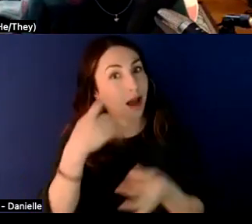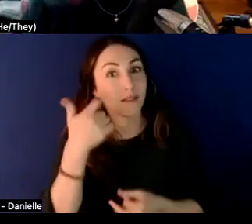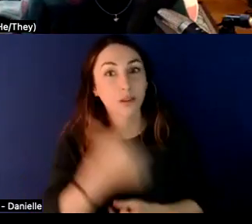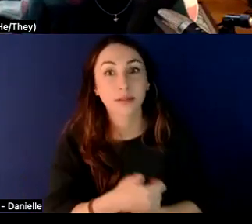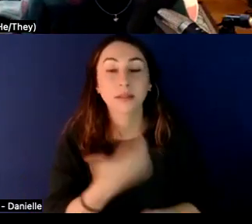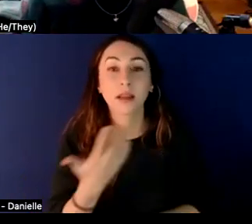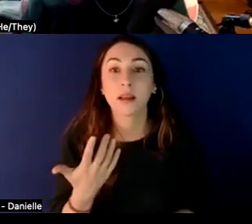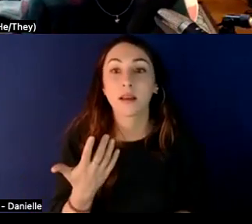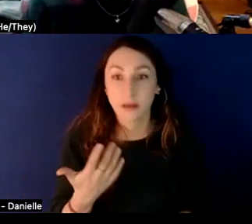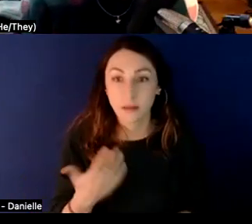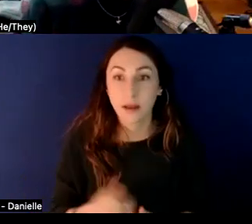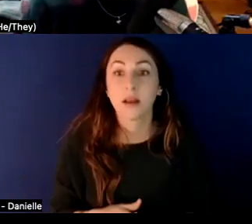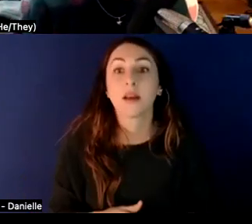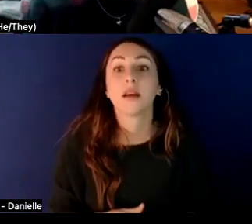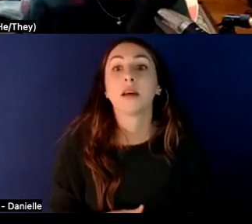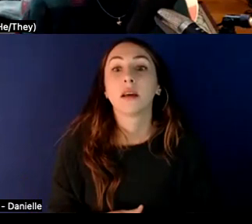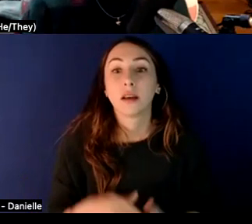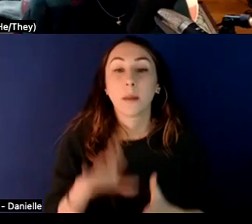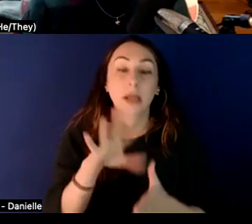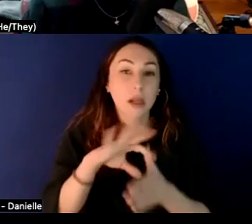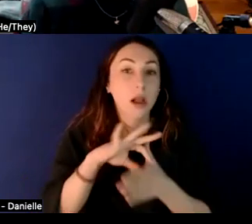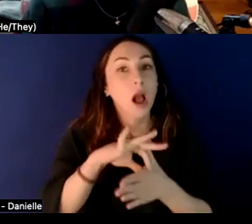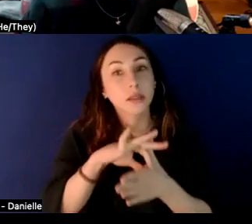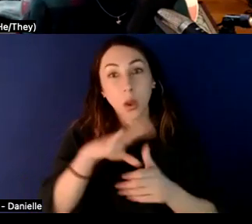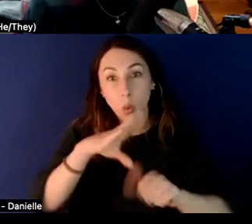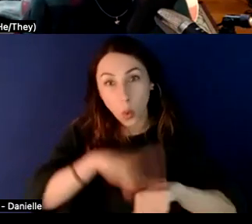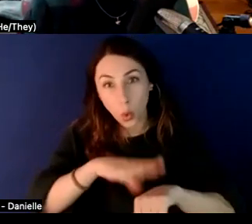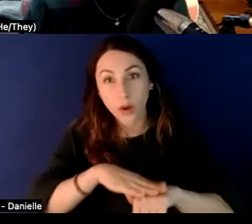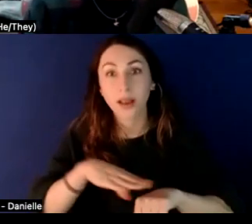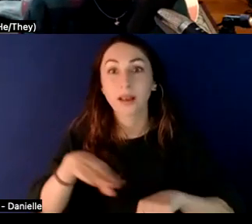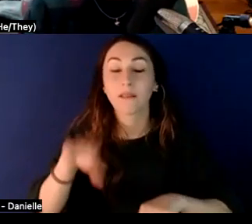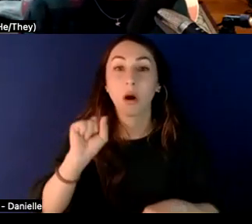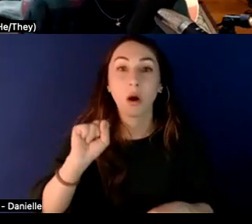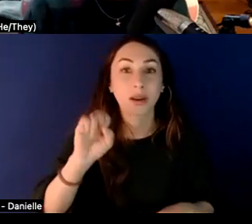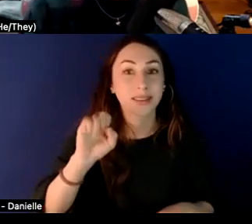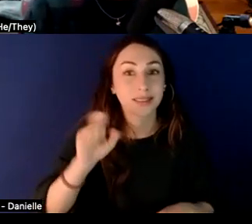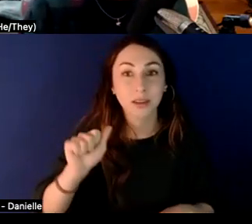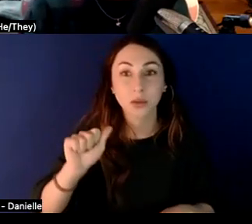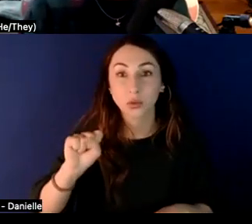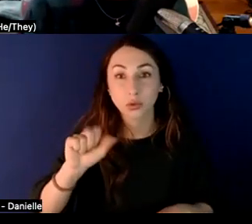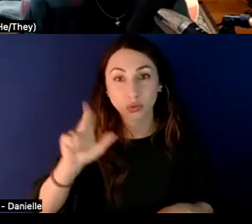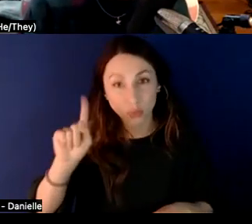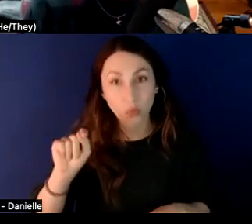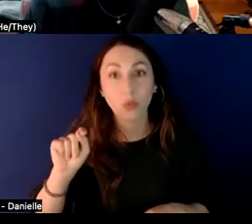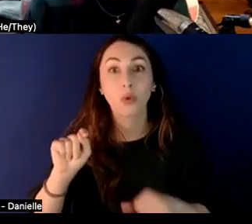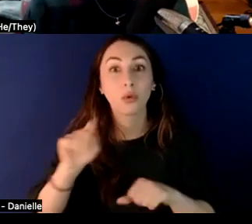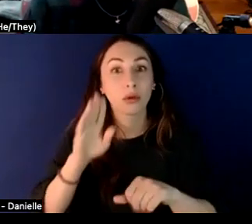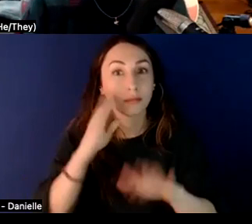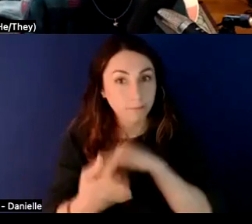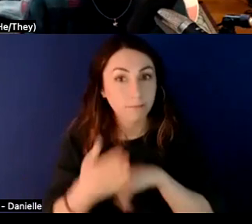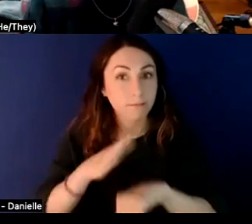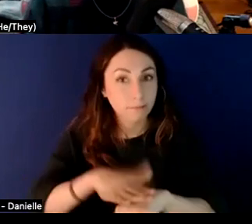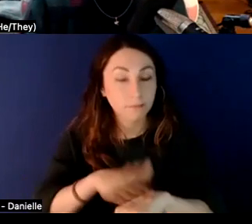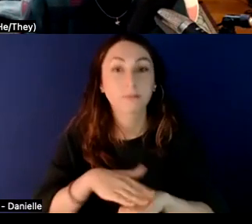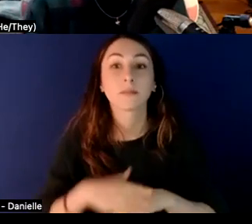yeah, I'll give a content warning for sexual assault. Hopefully not going to get too specific, but want to